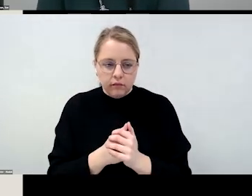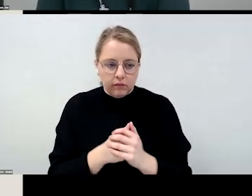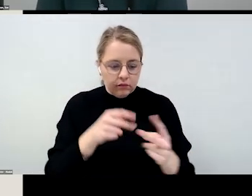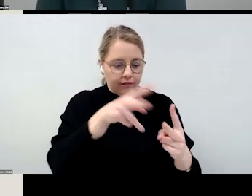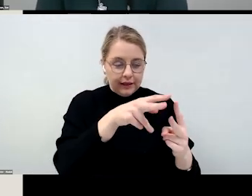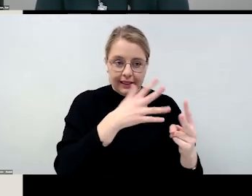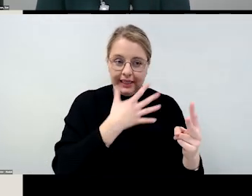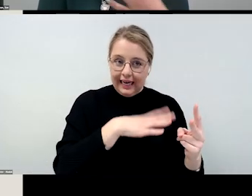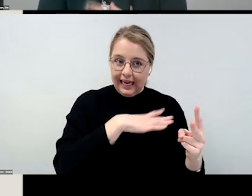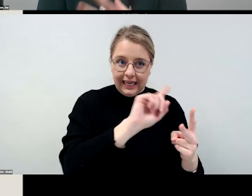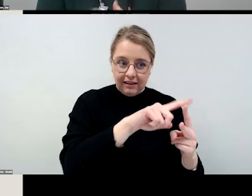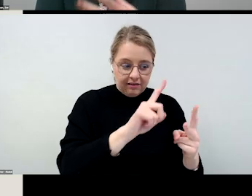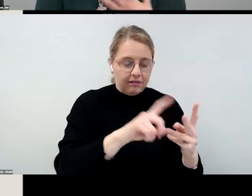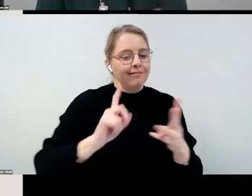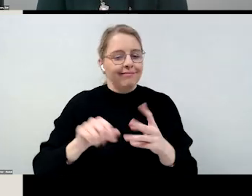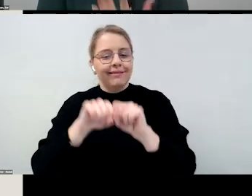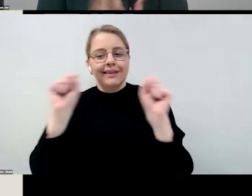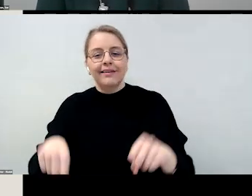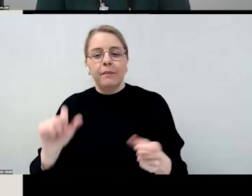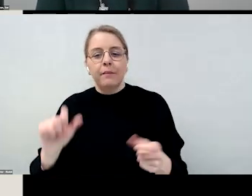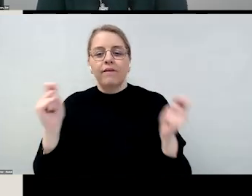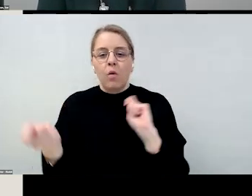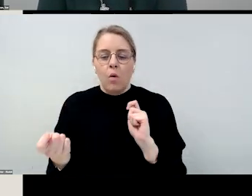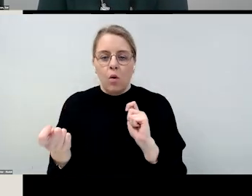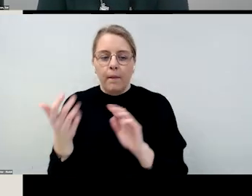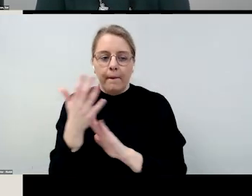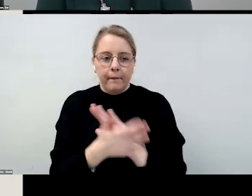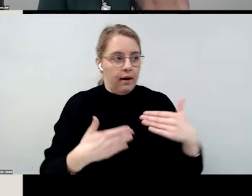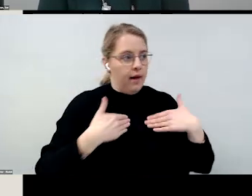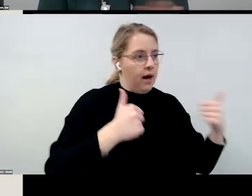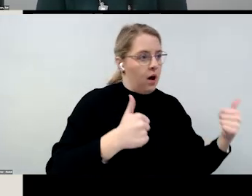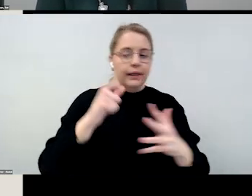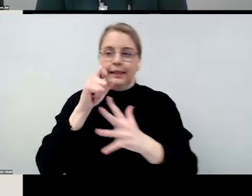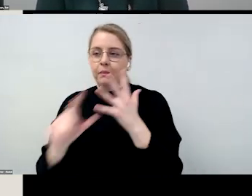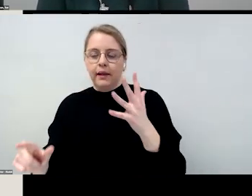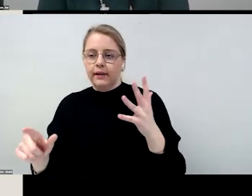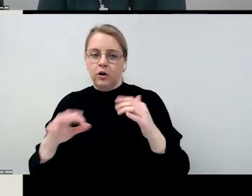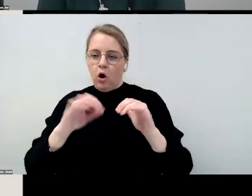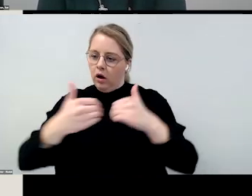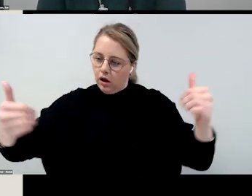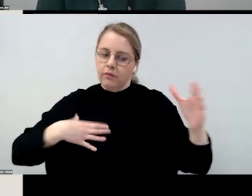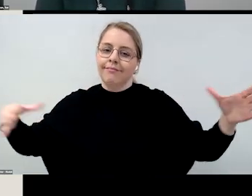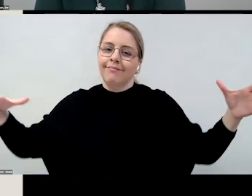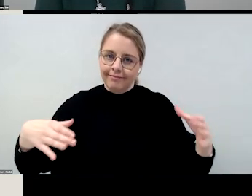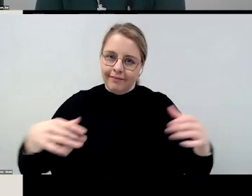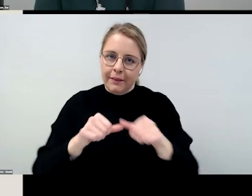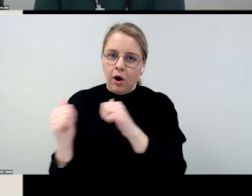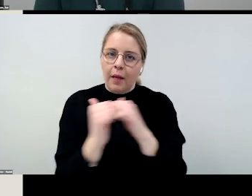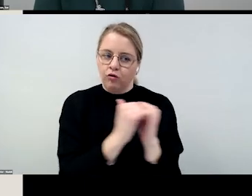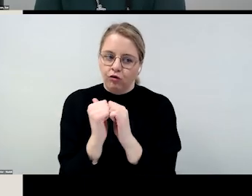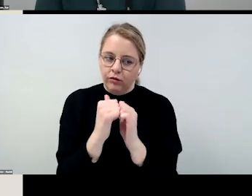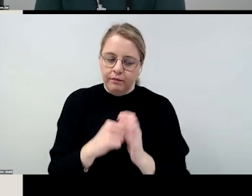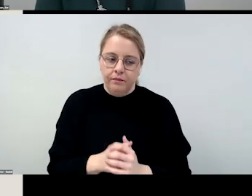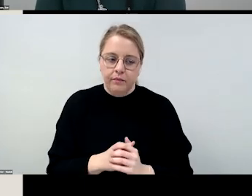would require systemic reform that really breaks down the silo between the two sectors and encourages better collaboration. We